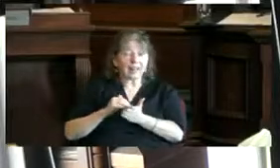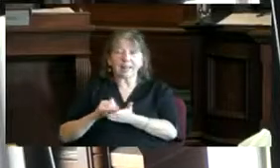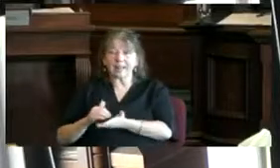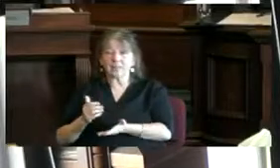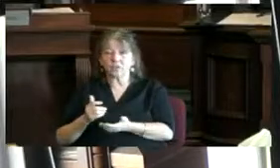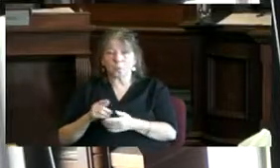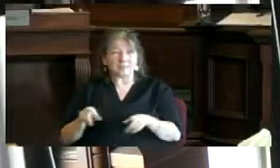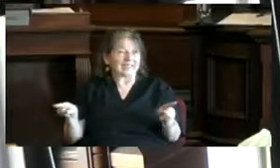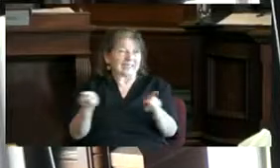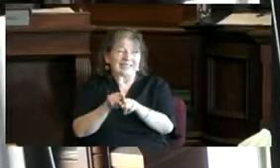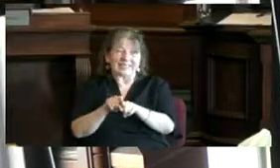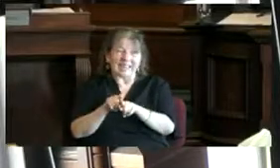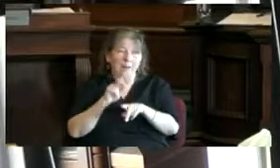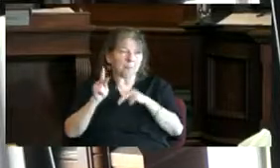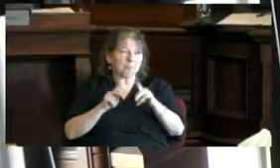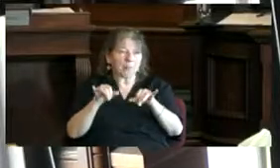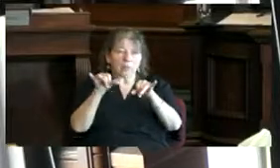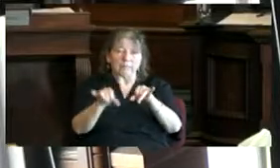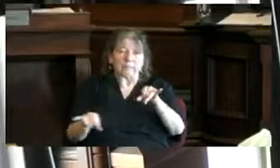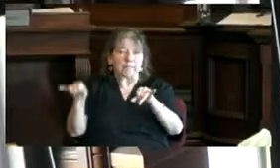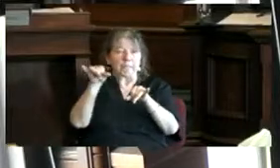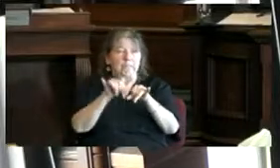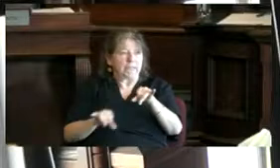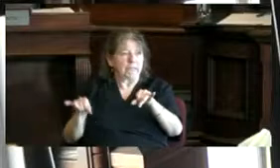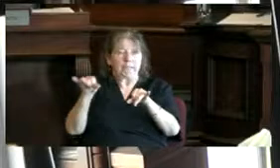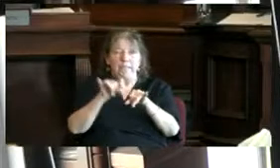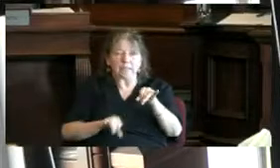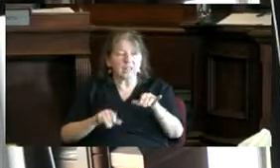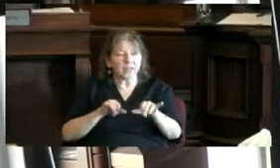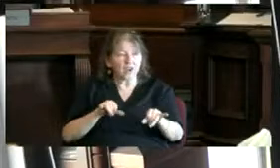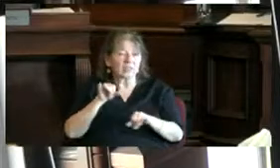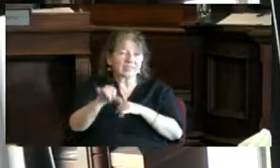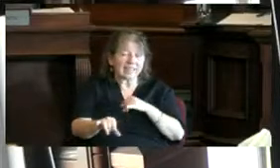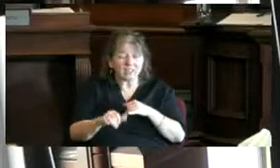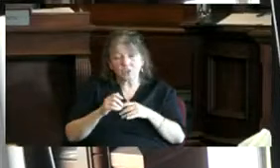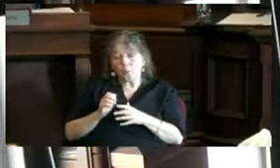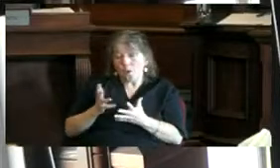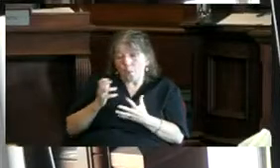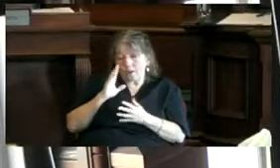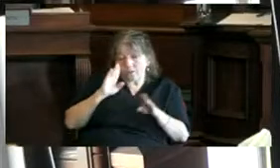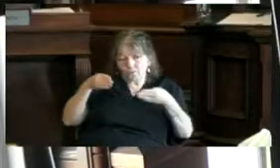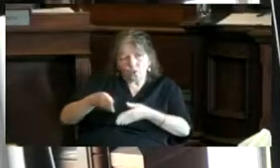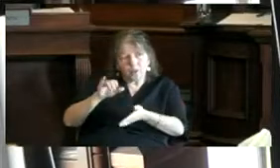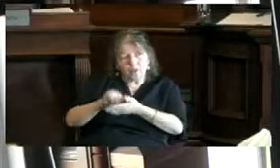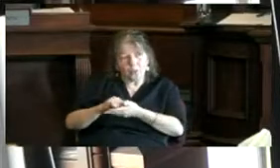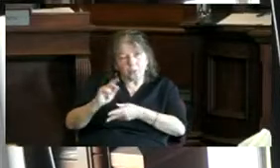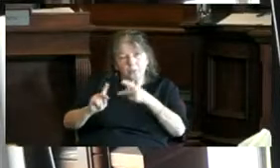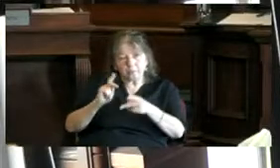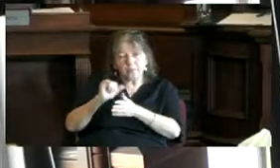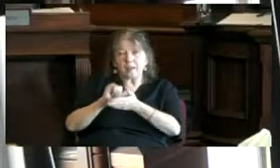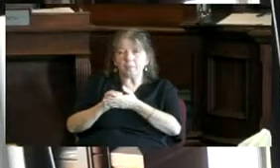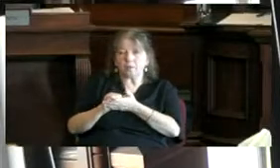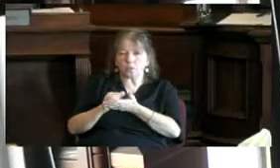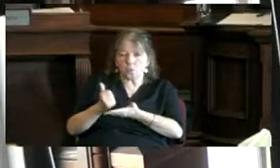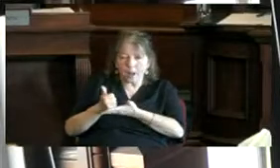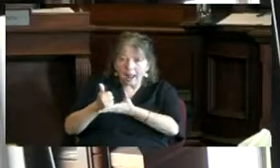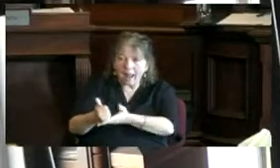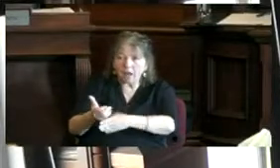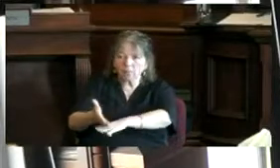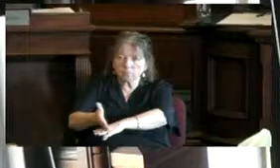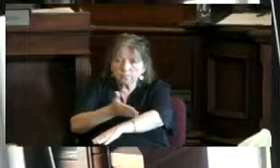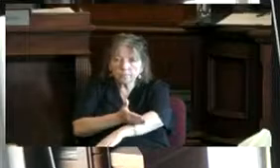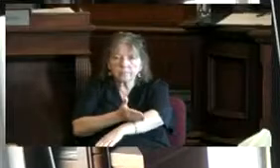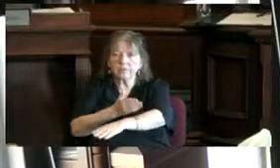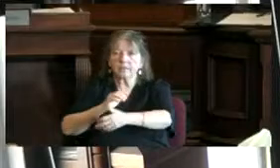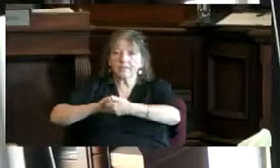know, we want to focus on that chronic piece and really make sure that the work that we're doing, collaborating with others